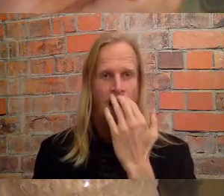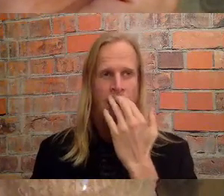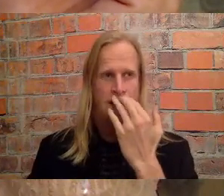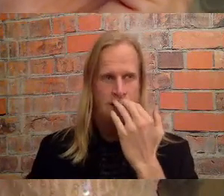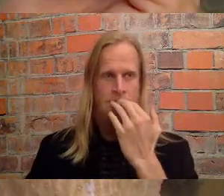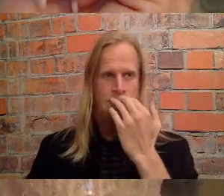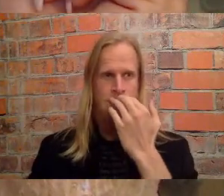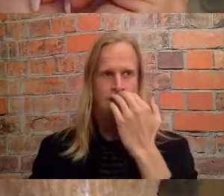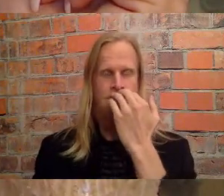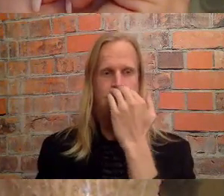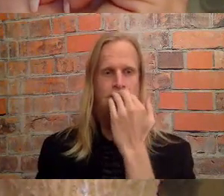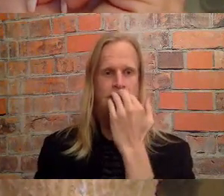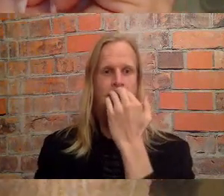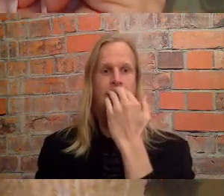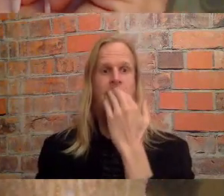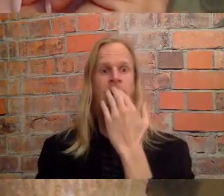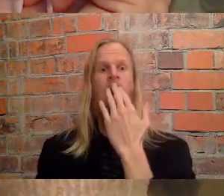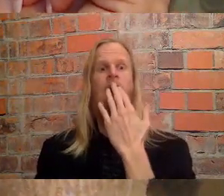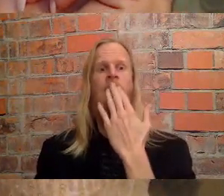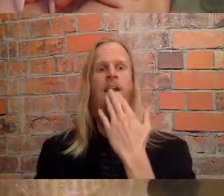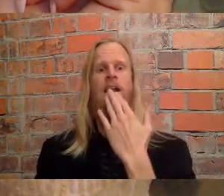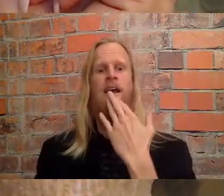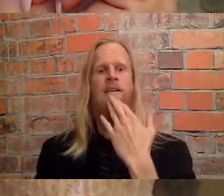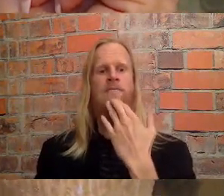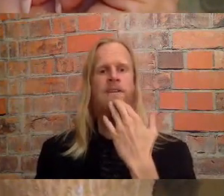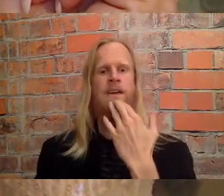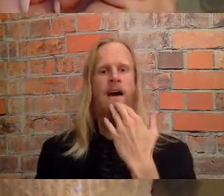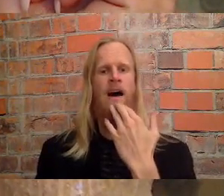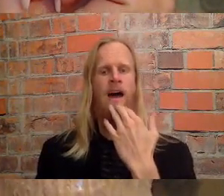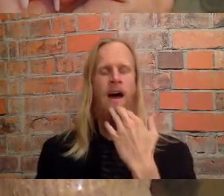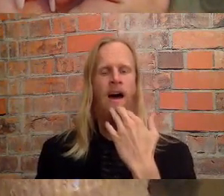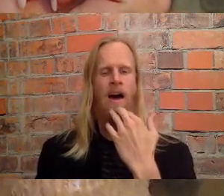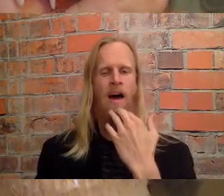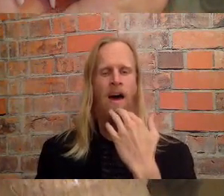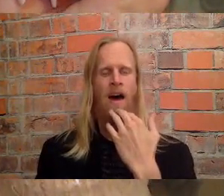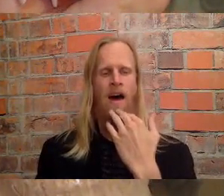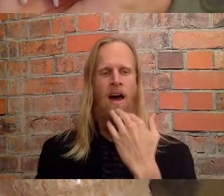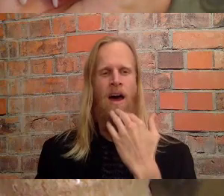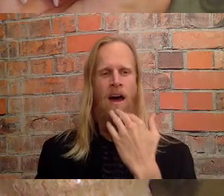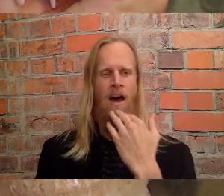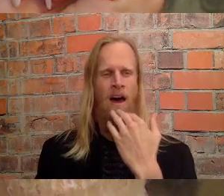Tapping under the lips. It's easier just not to know.